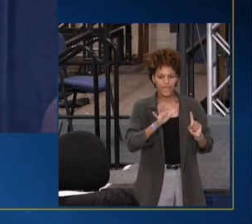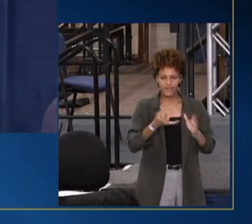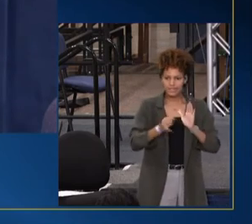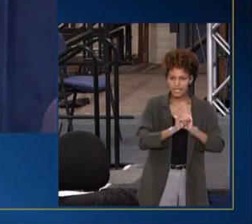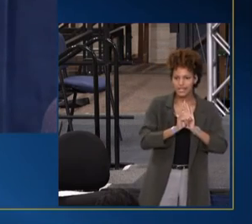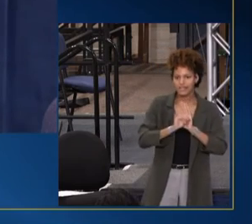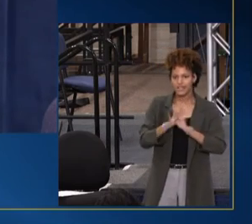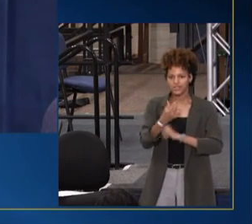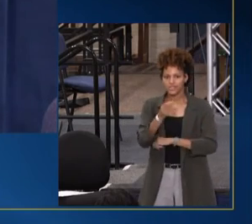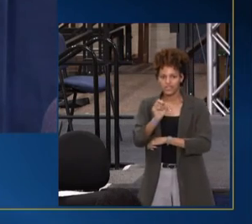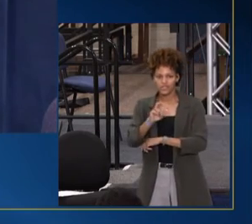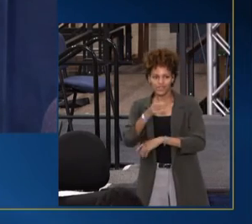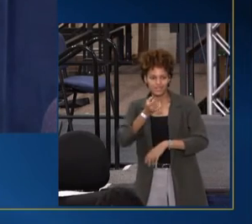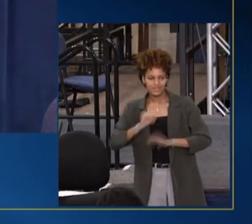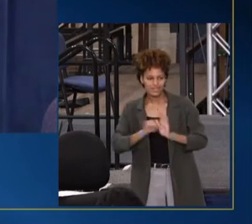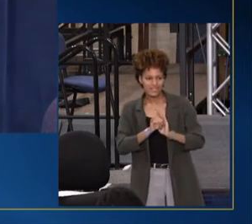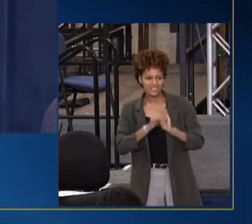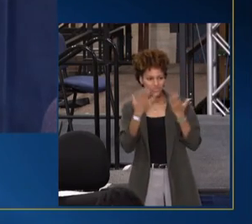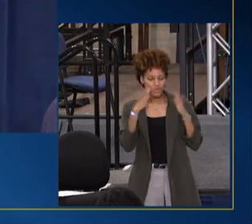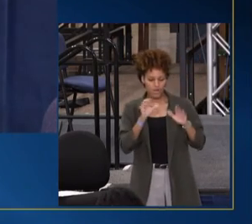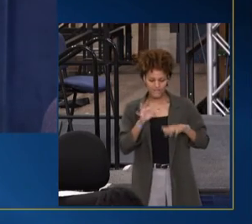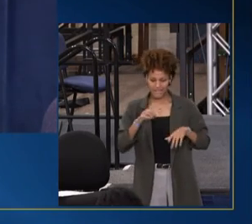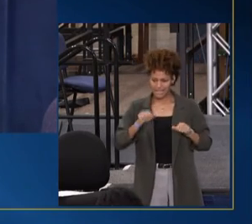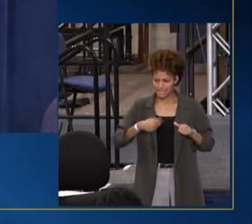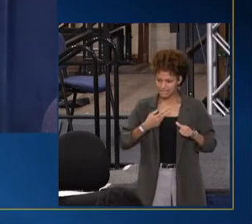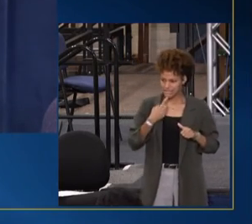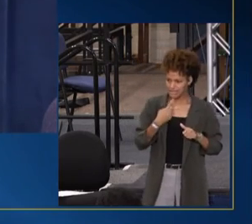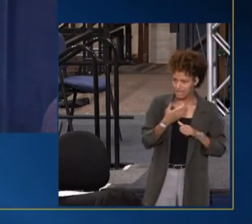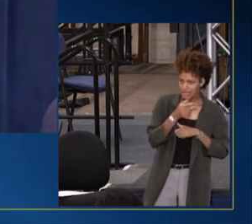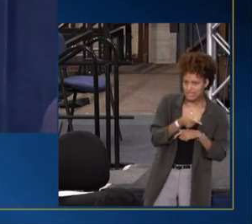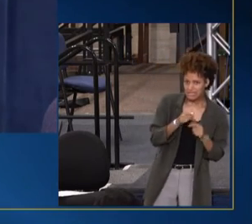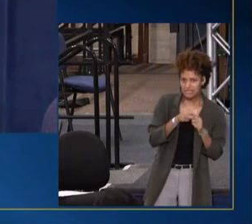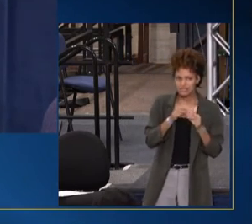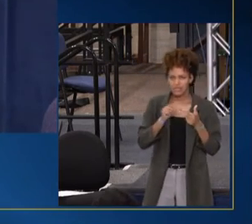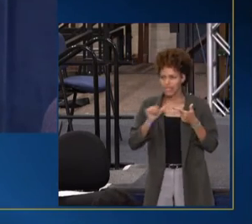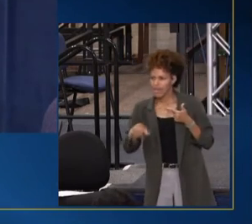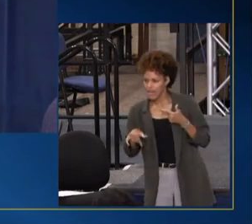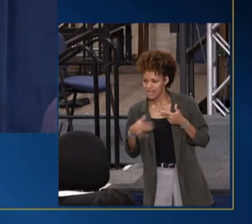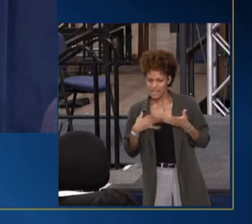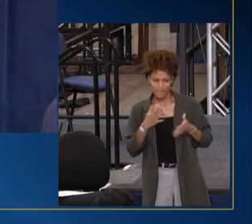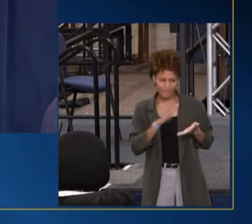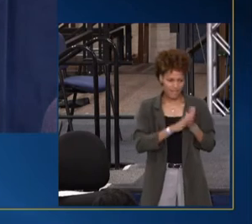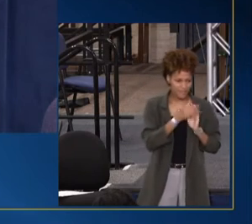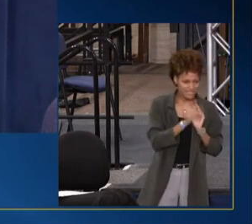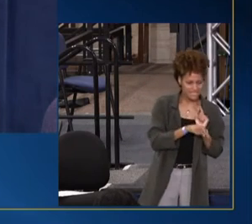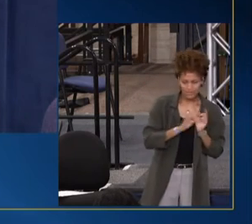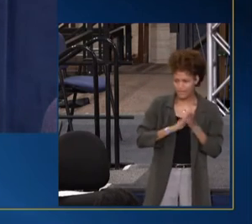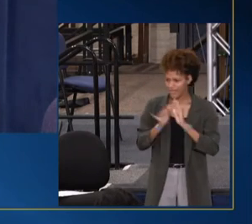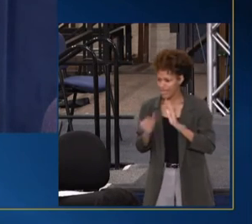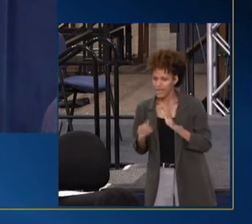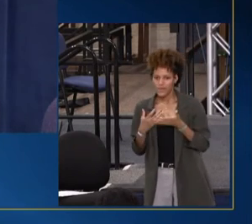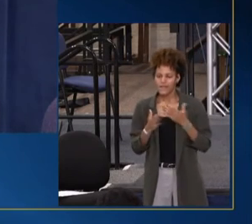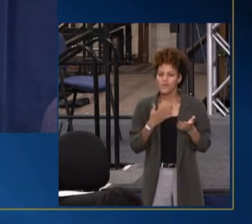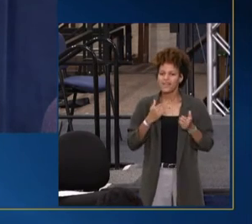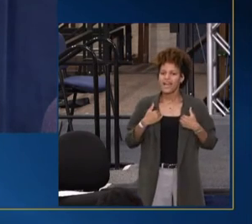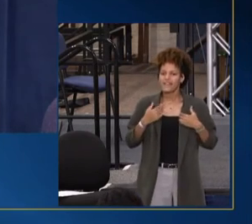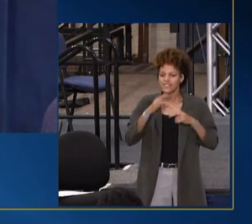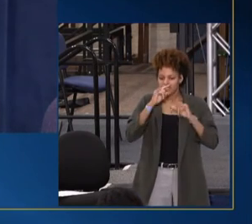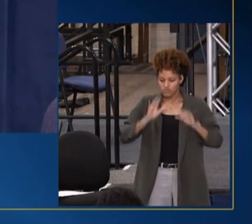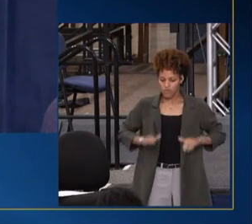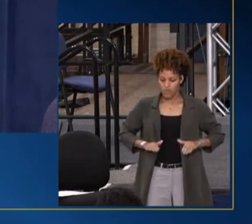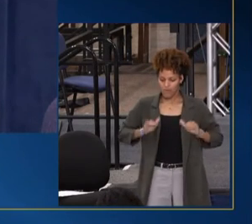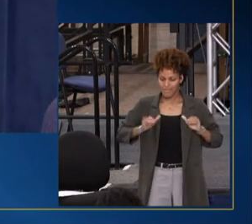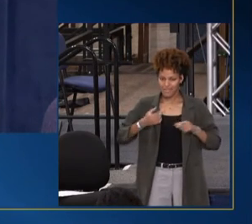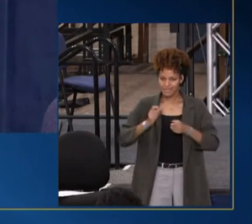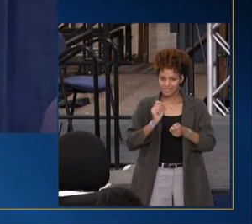identity, to not quite know if they could say this or that, or they could be this or that. And we have folks growing up in a time like that.